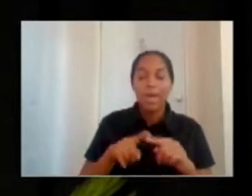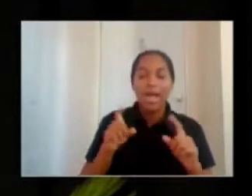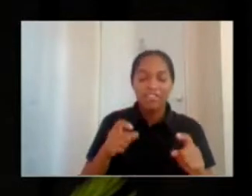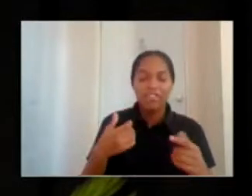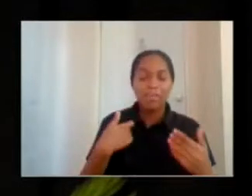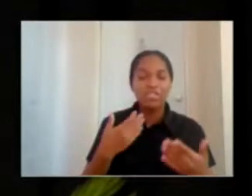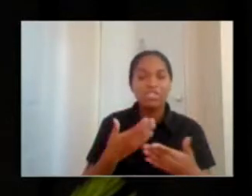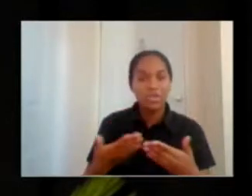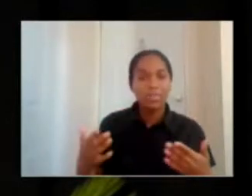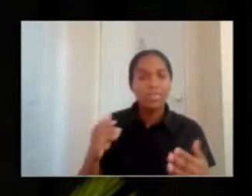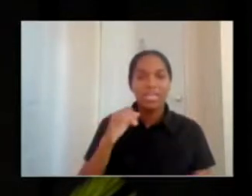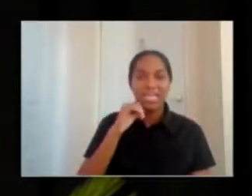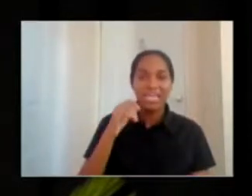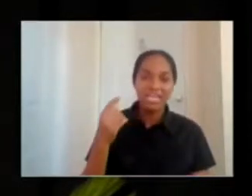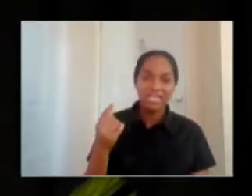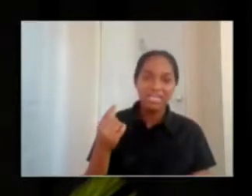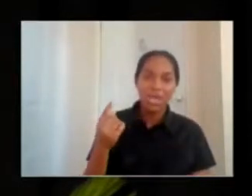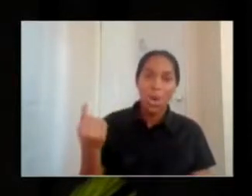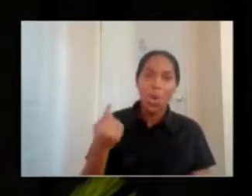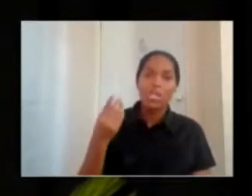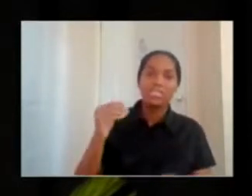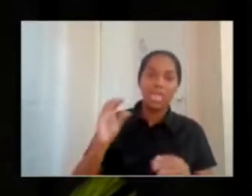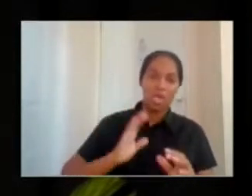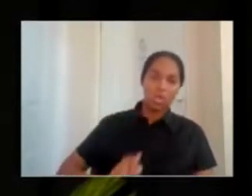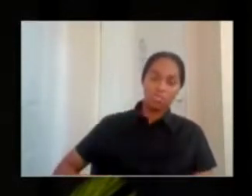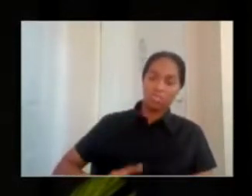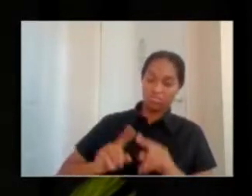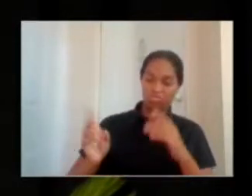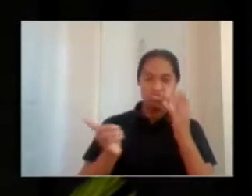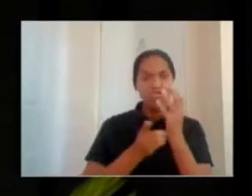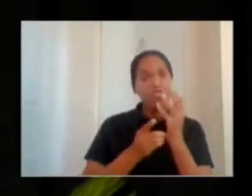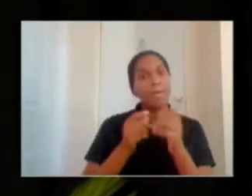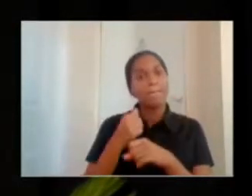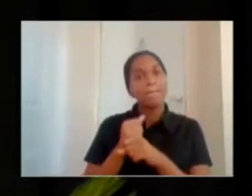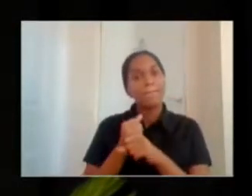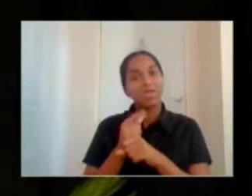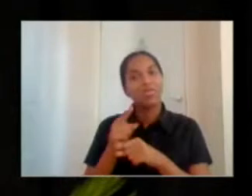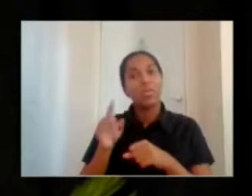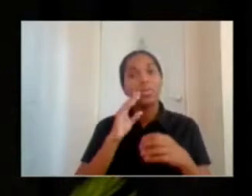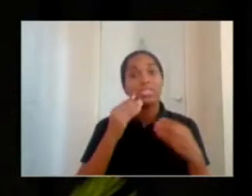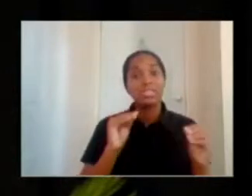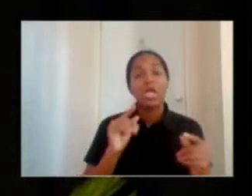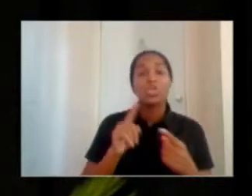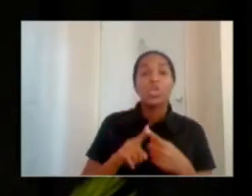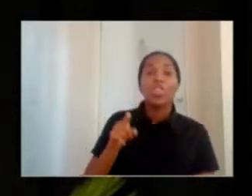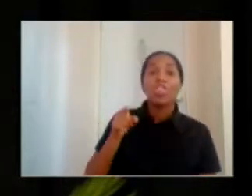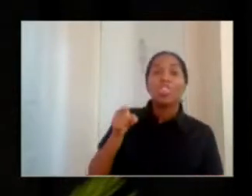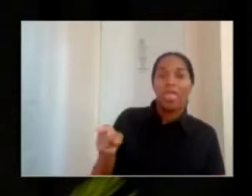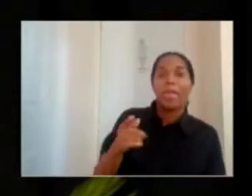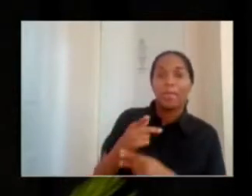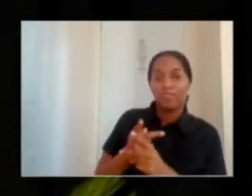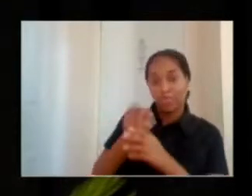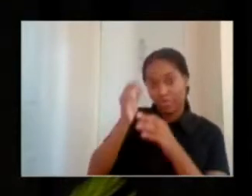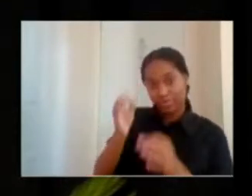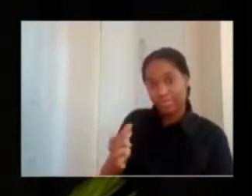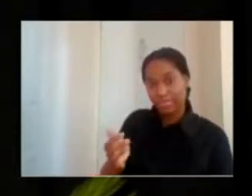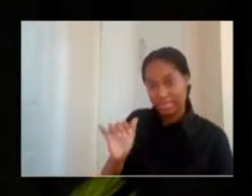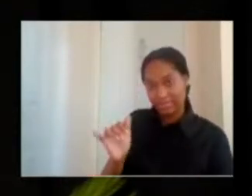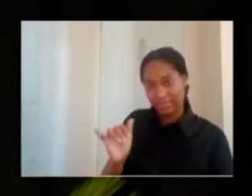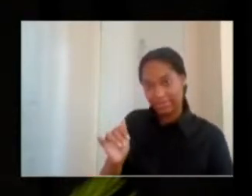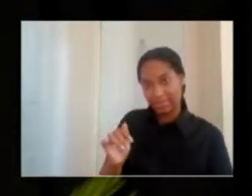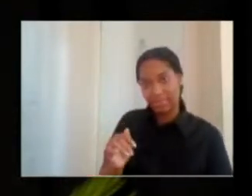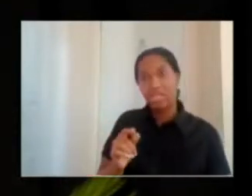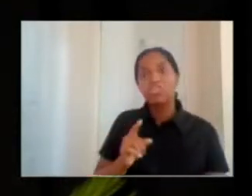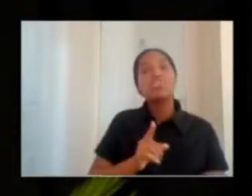that you're going to sell to the consumers, but that the device manufacturers are going to sell to their product decision makers. It's